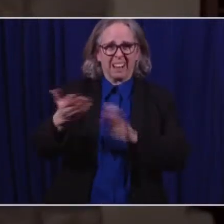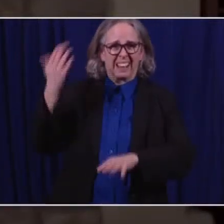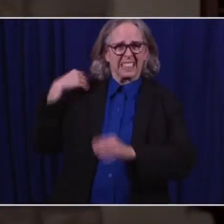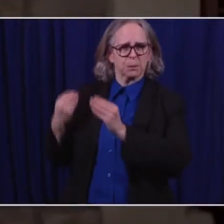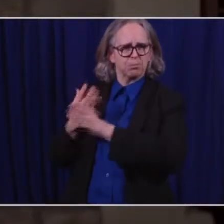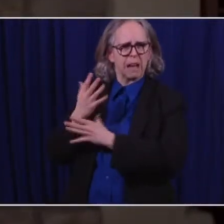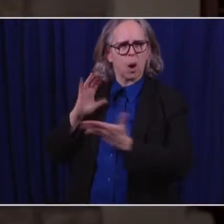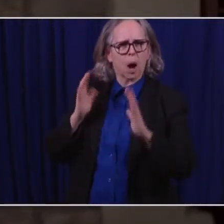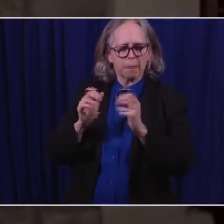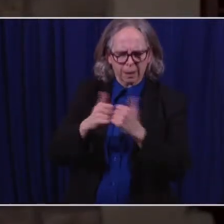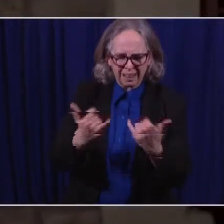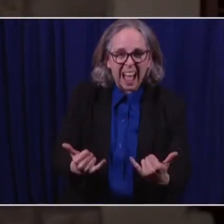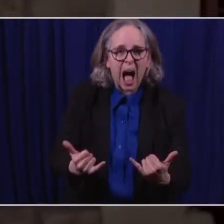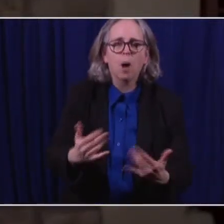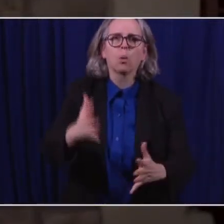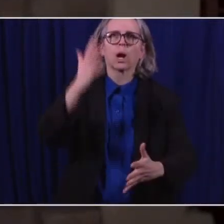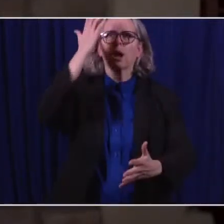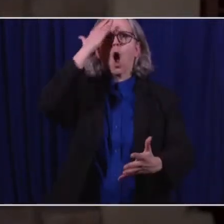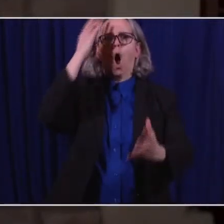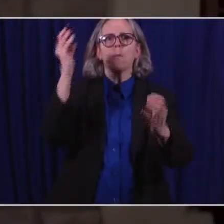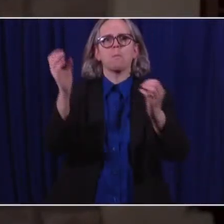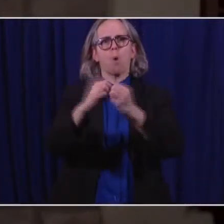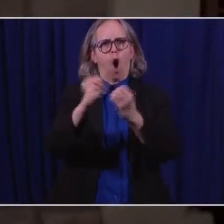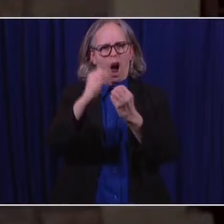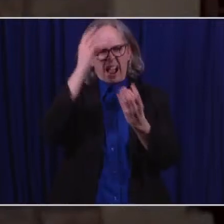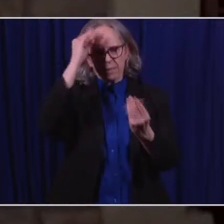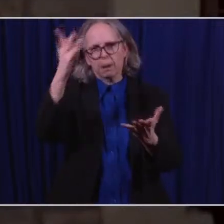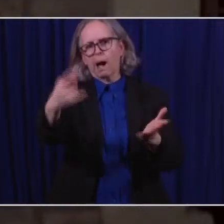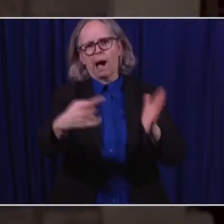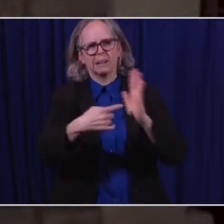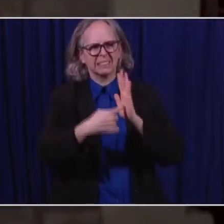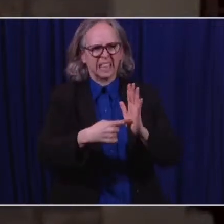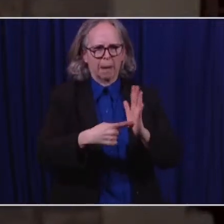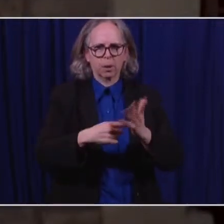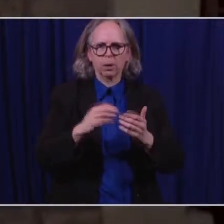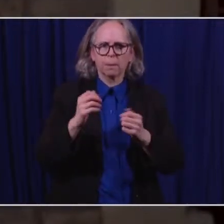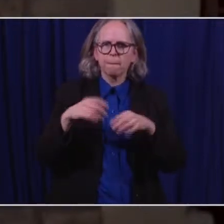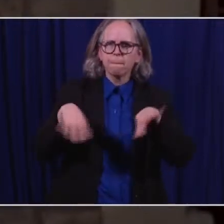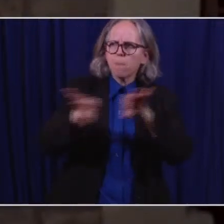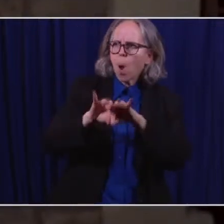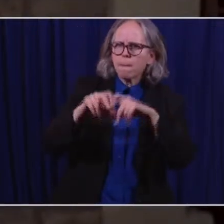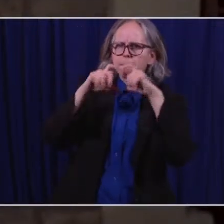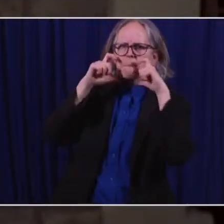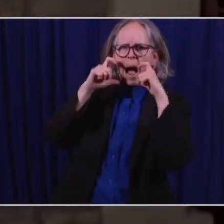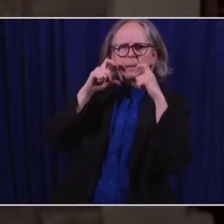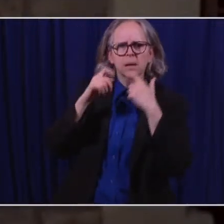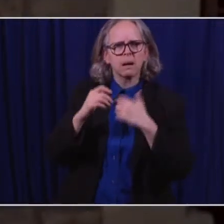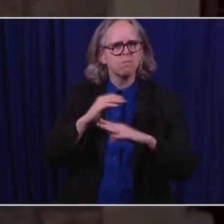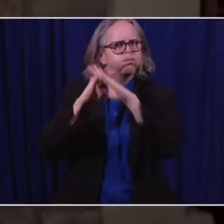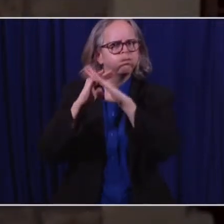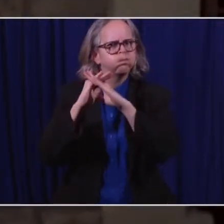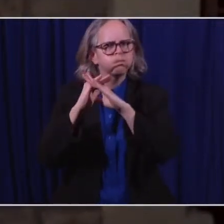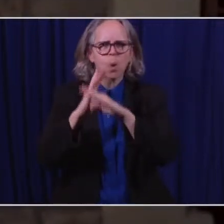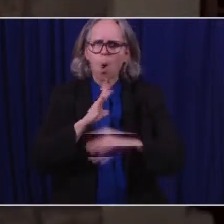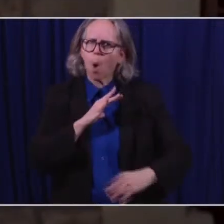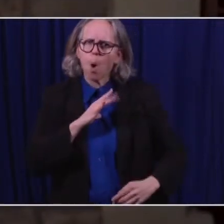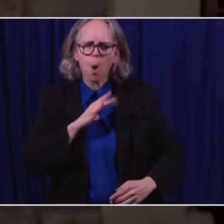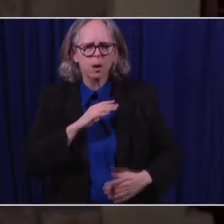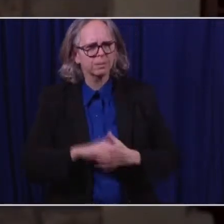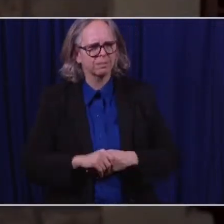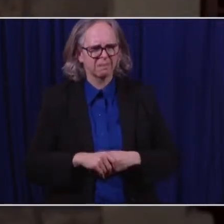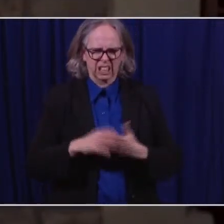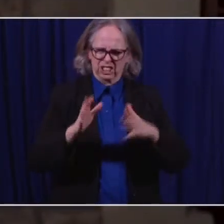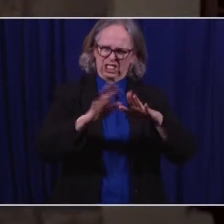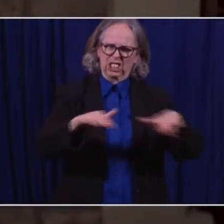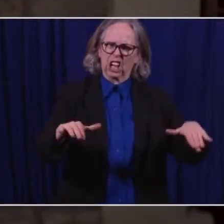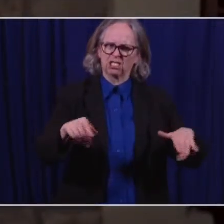We know the power of masks. And we also know that Ohio children will wear masks and the teachers will